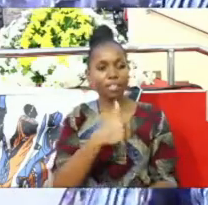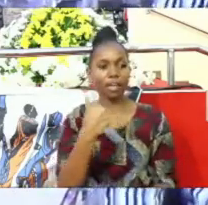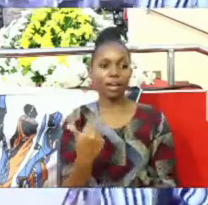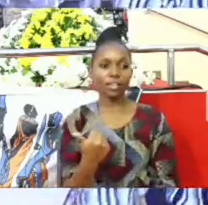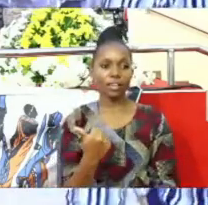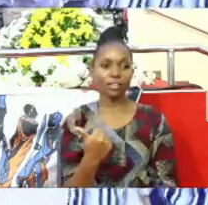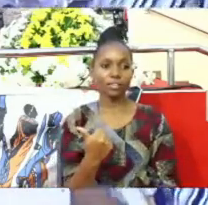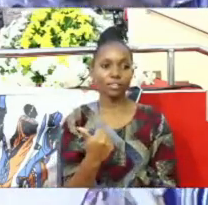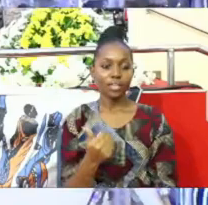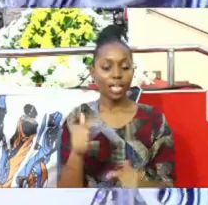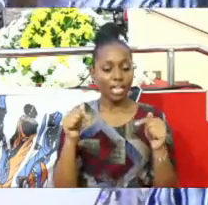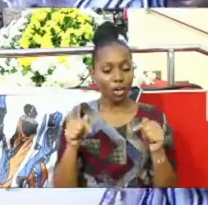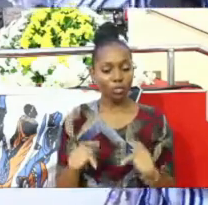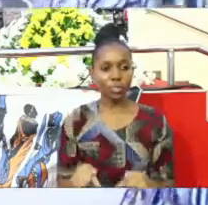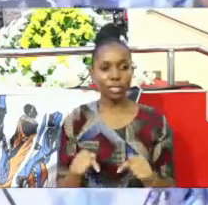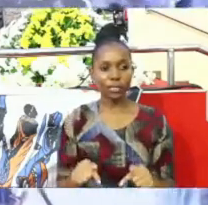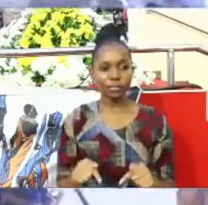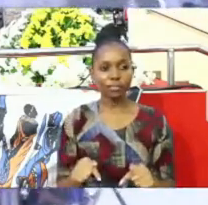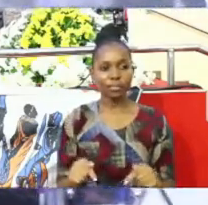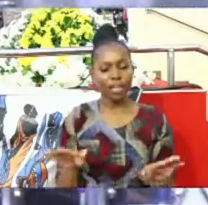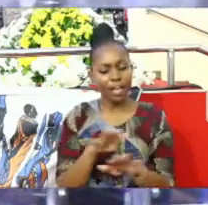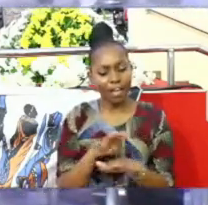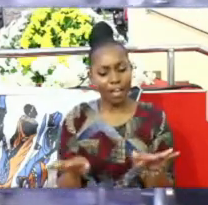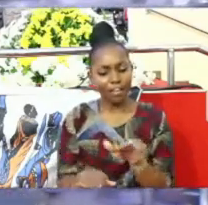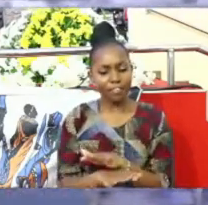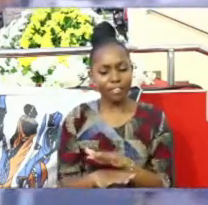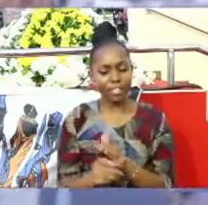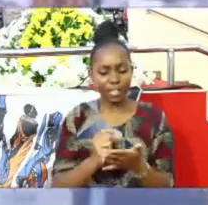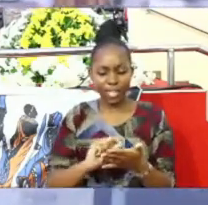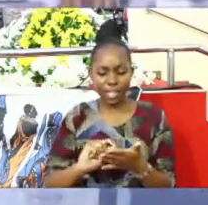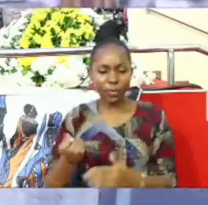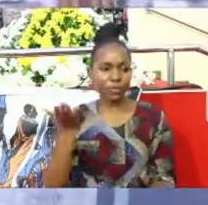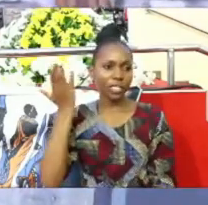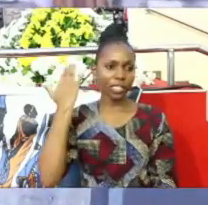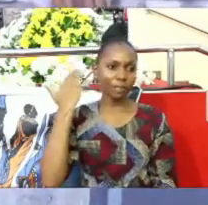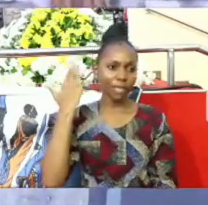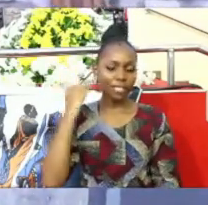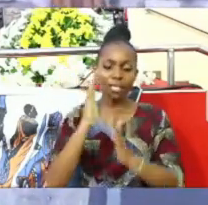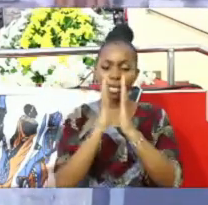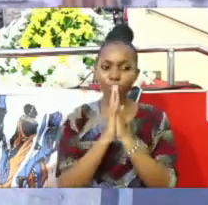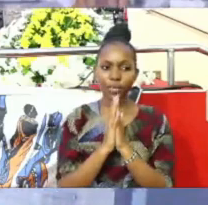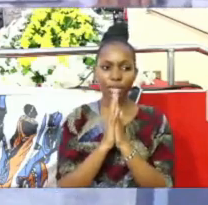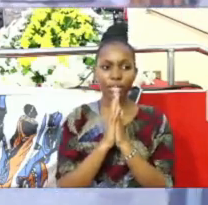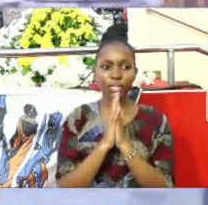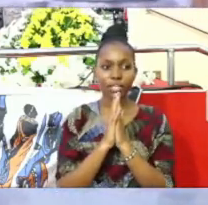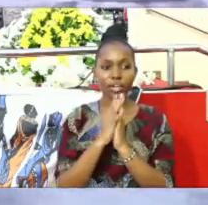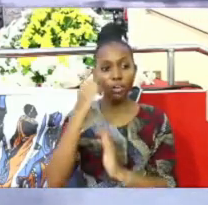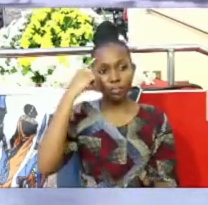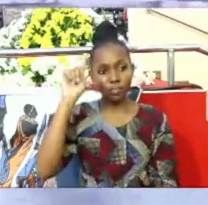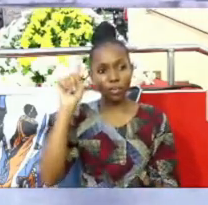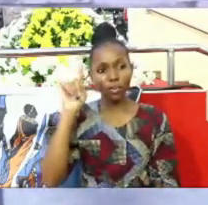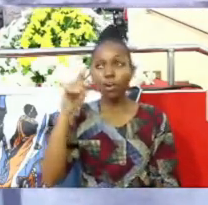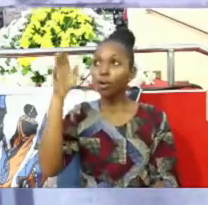that today. Ya kwamba siku ya leo. Everything that I wrote that time. Mambo naliyoandika wakati ule. God in his